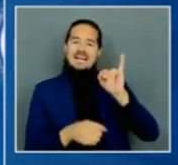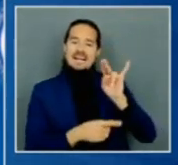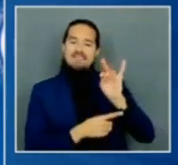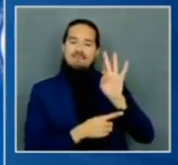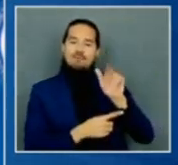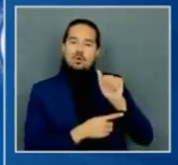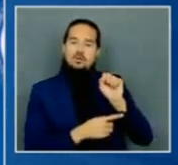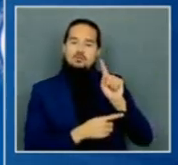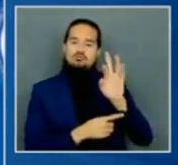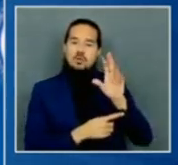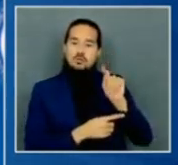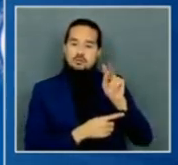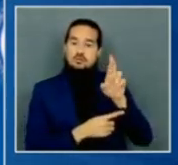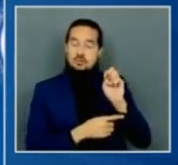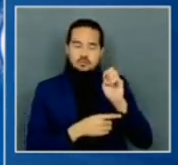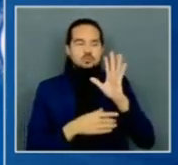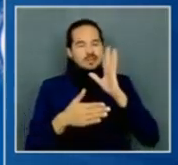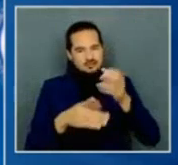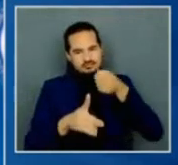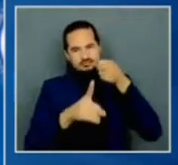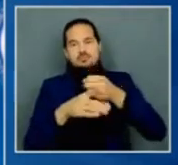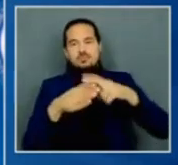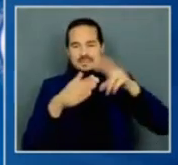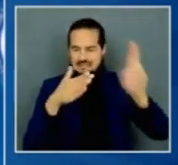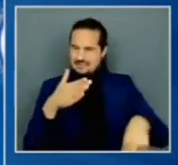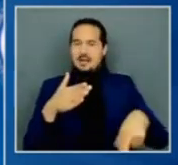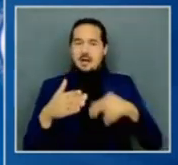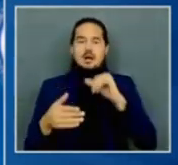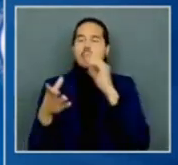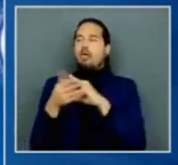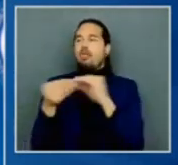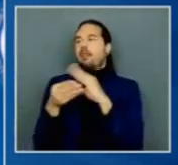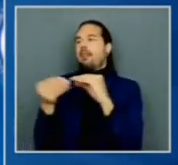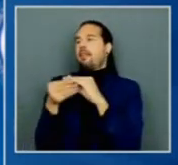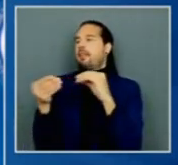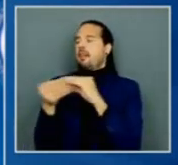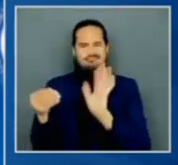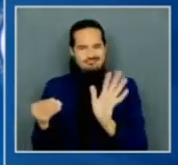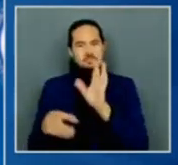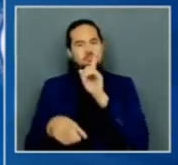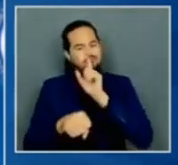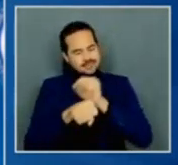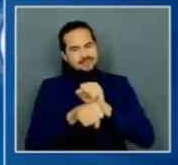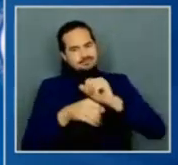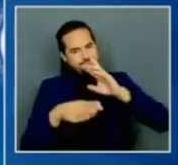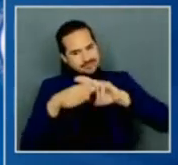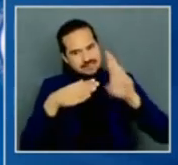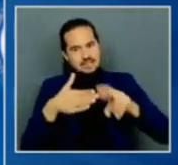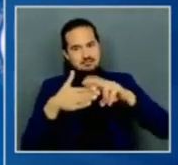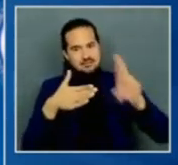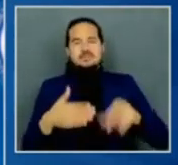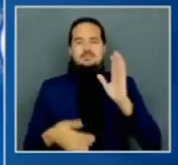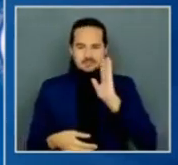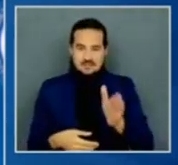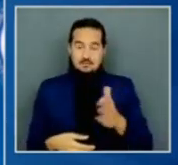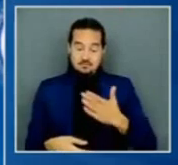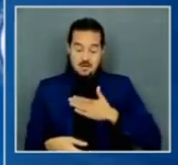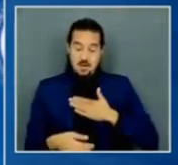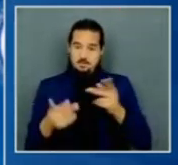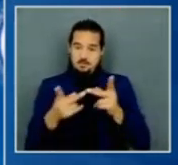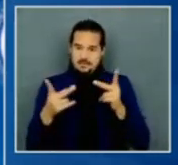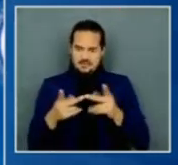with results and never again a media punchline. My view of this opportunity is also shaped by being the youngest